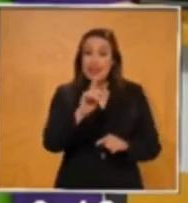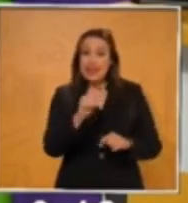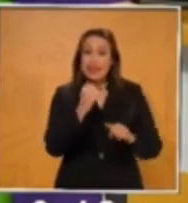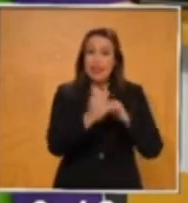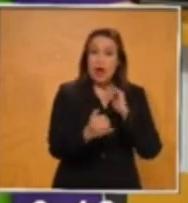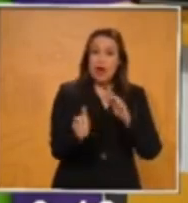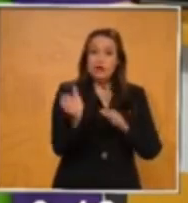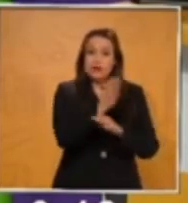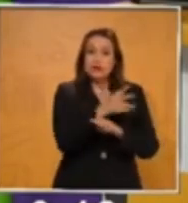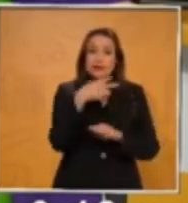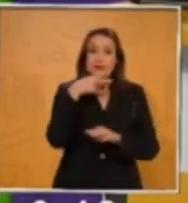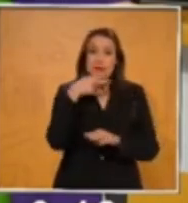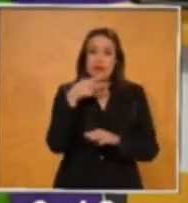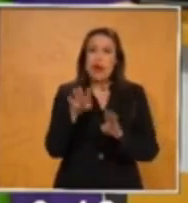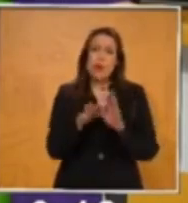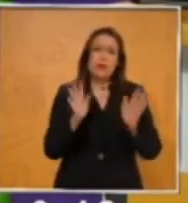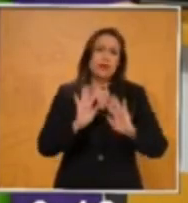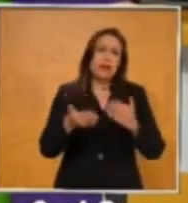it before.